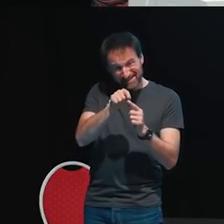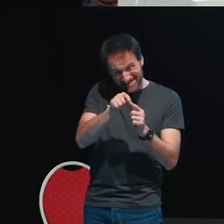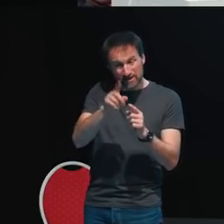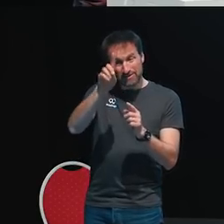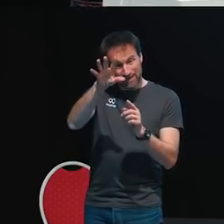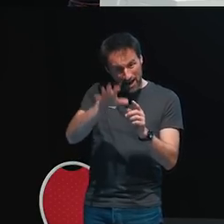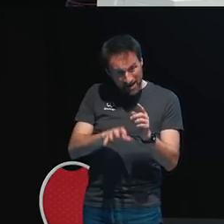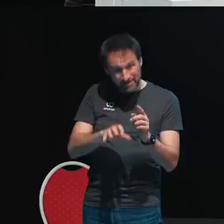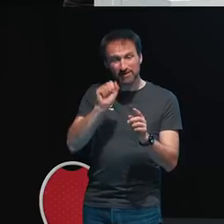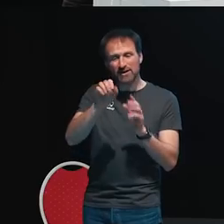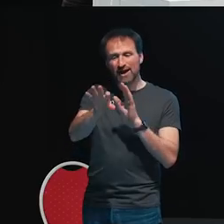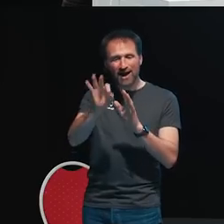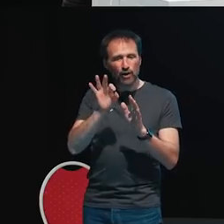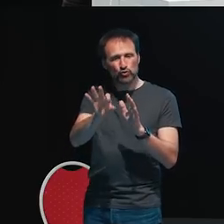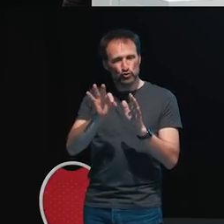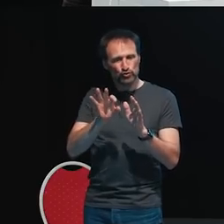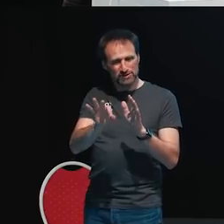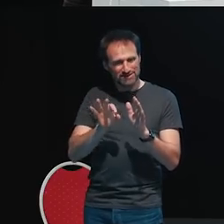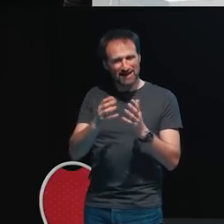and that is done via the structuring.